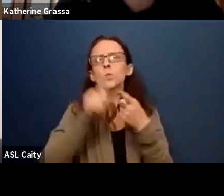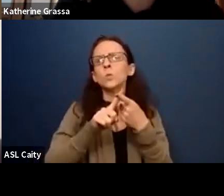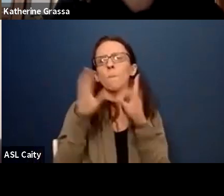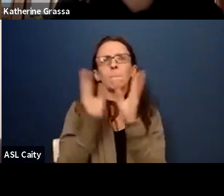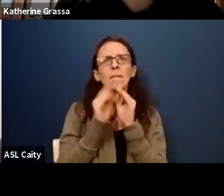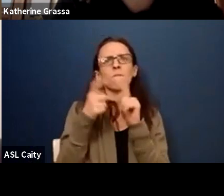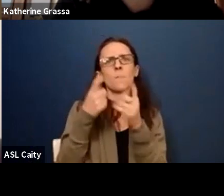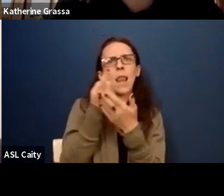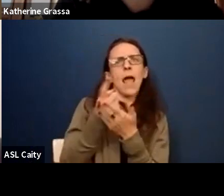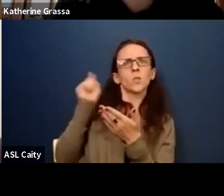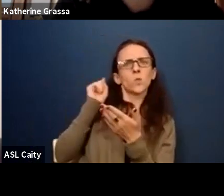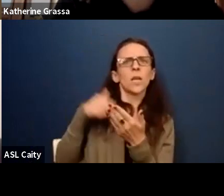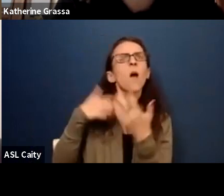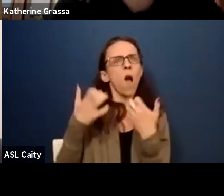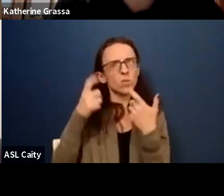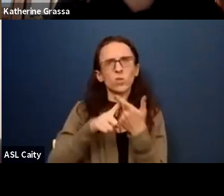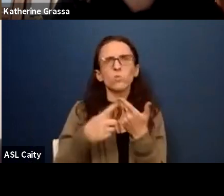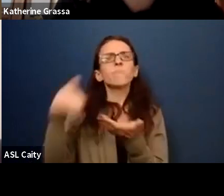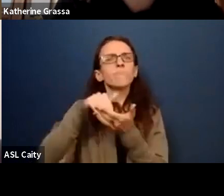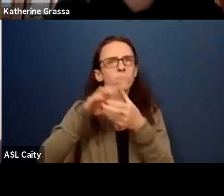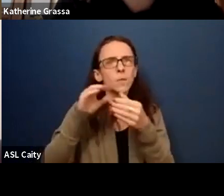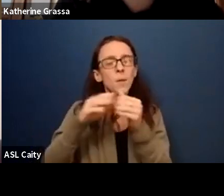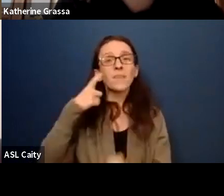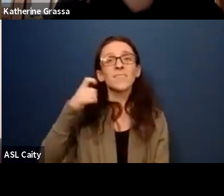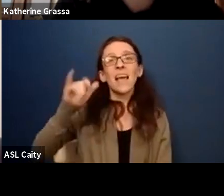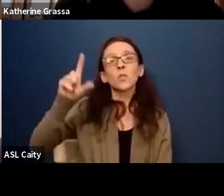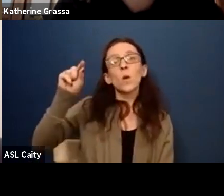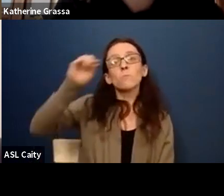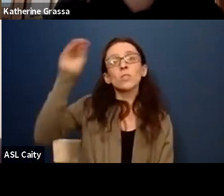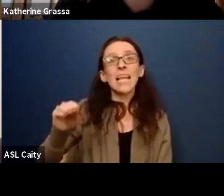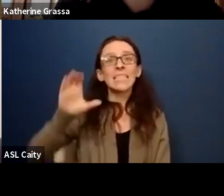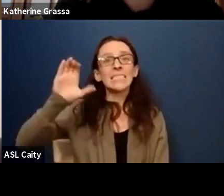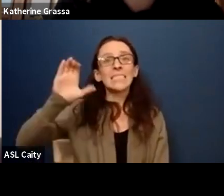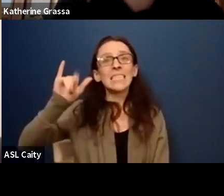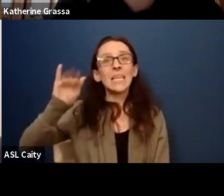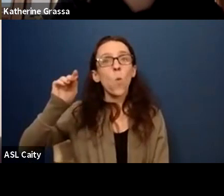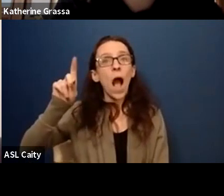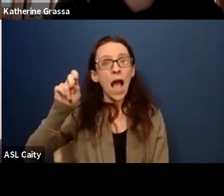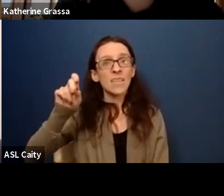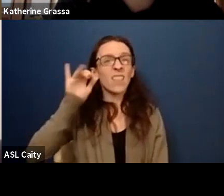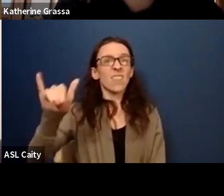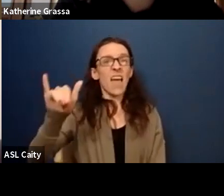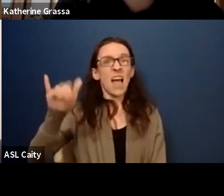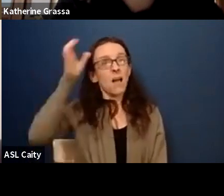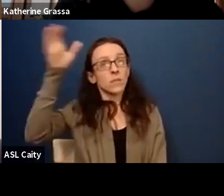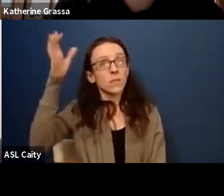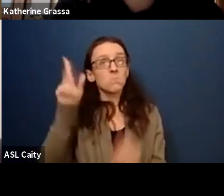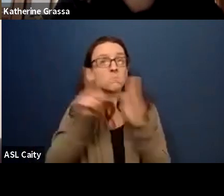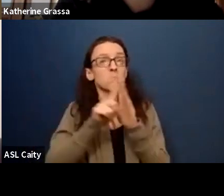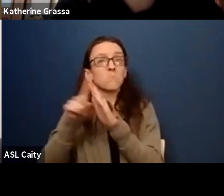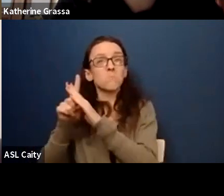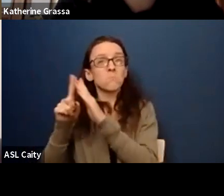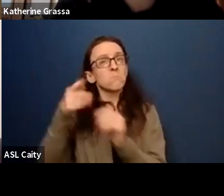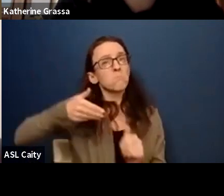meeting, and I want to raise it again because the 20% citywide has come up a couple of times, and I don't agree